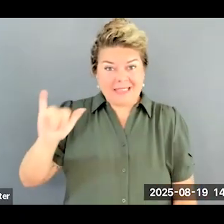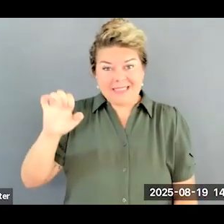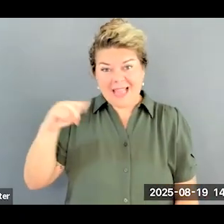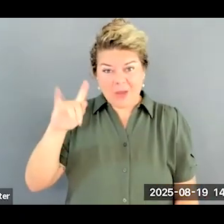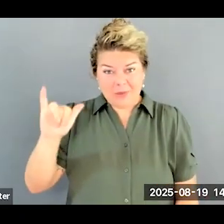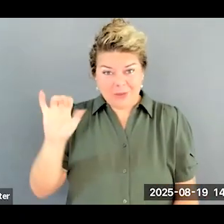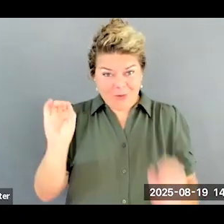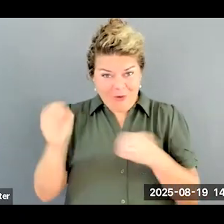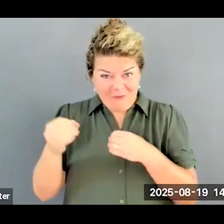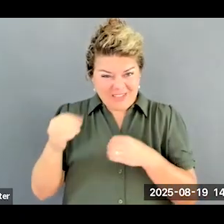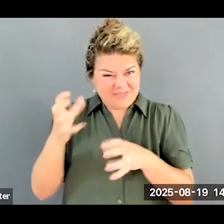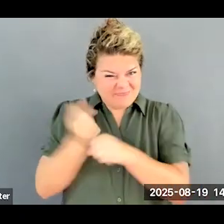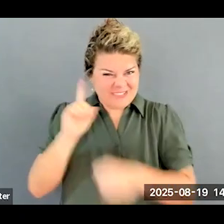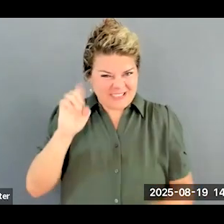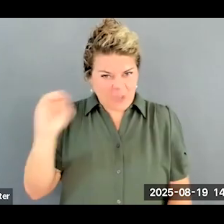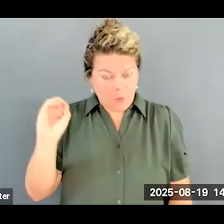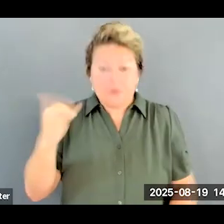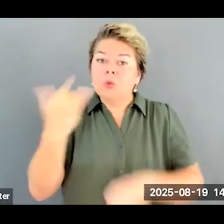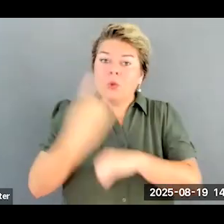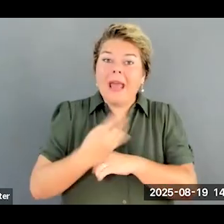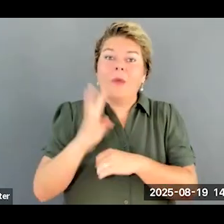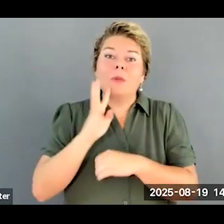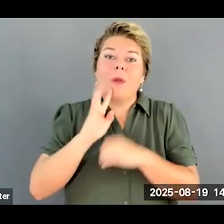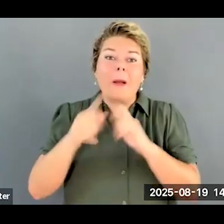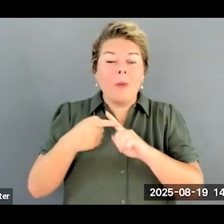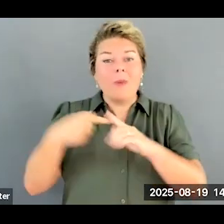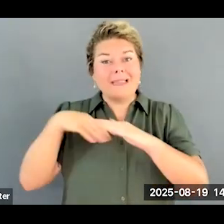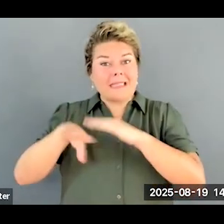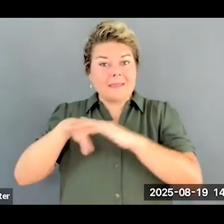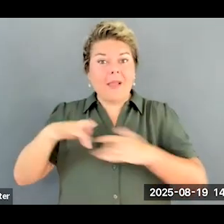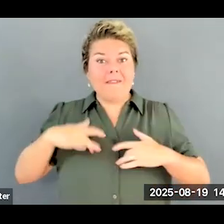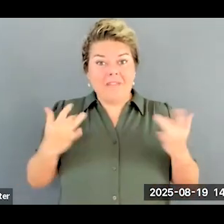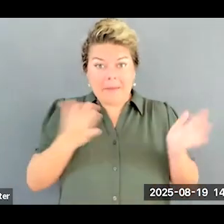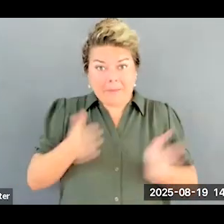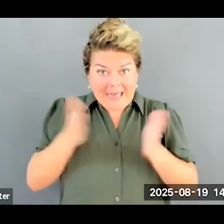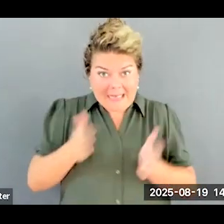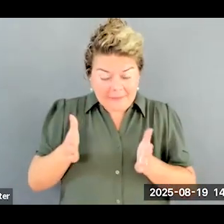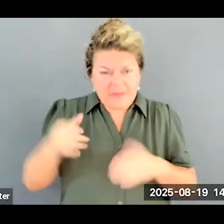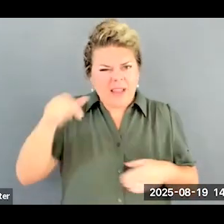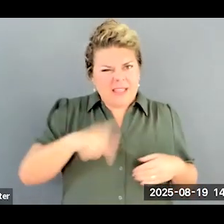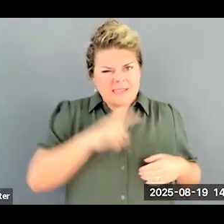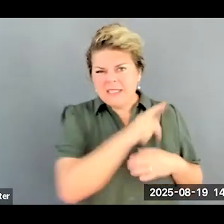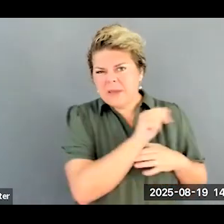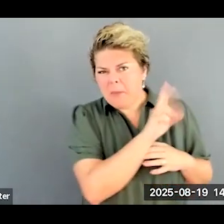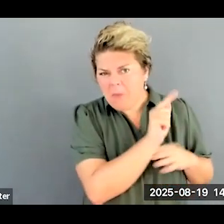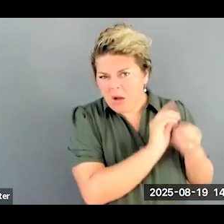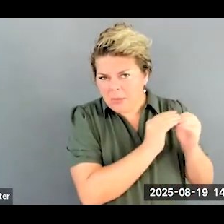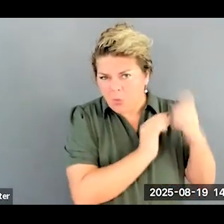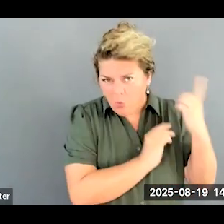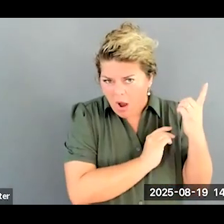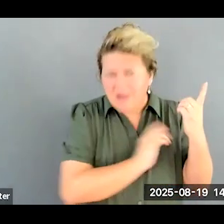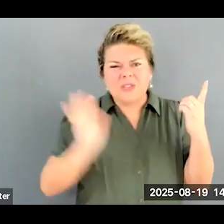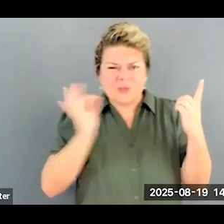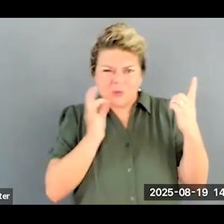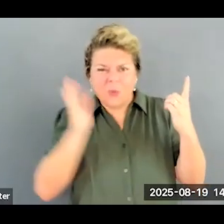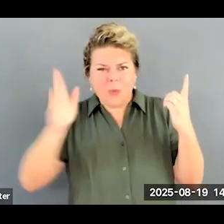be talking to you about accessible event planning. This is part one of a two-part series, and this webinar